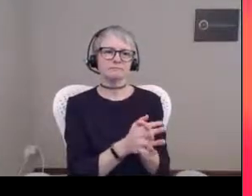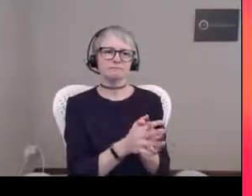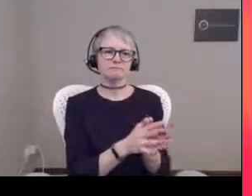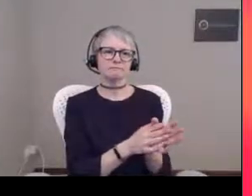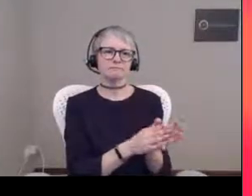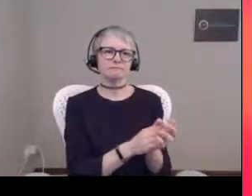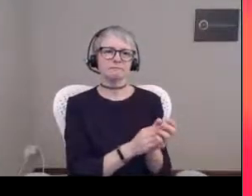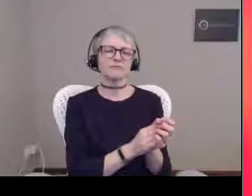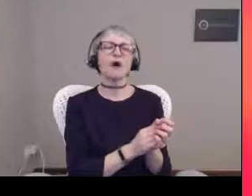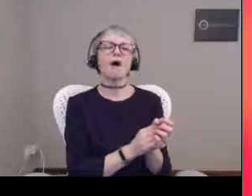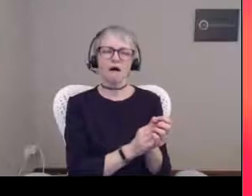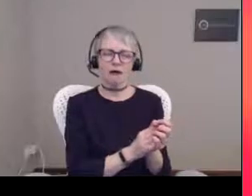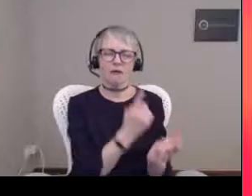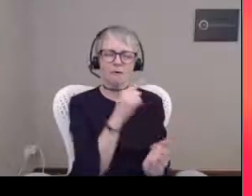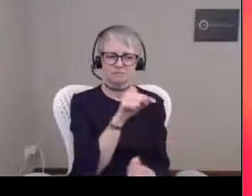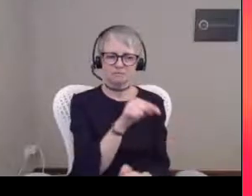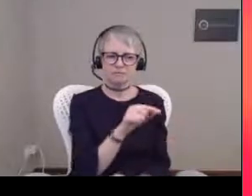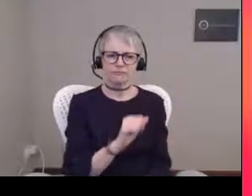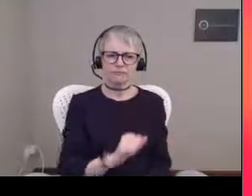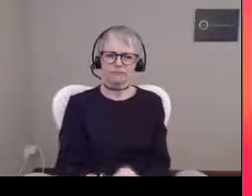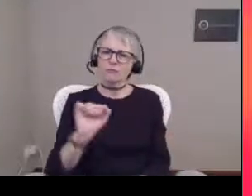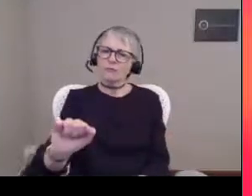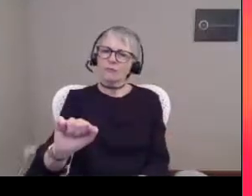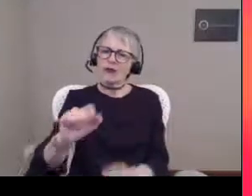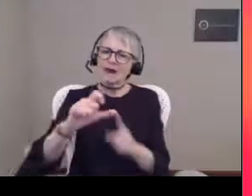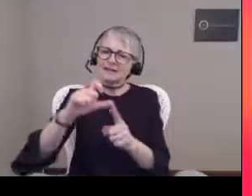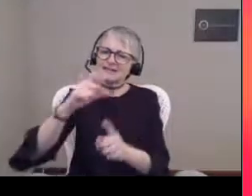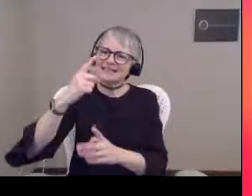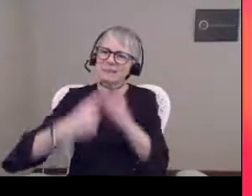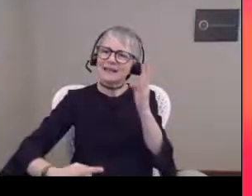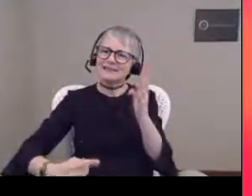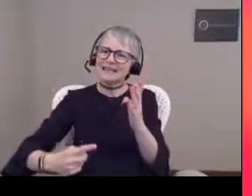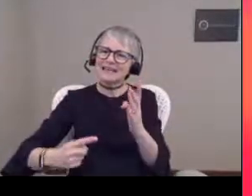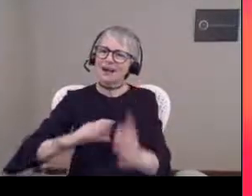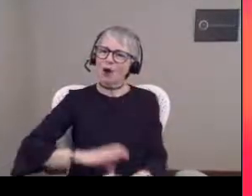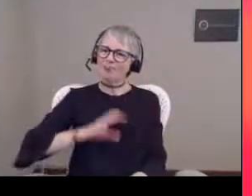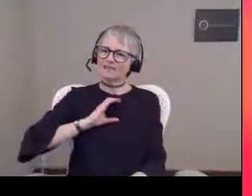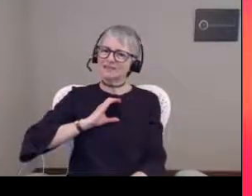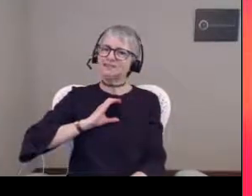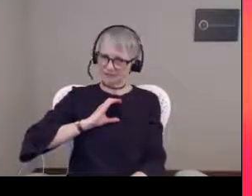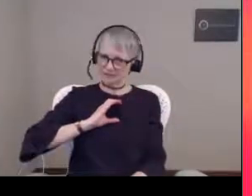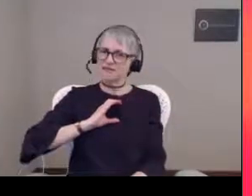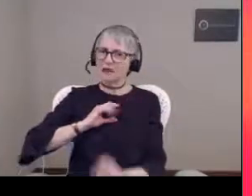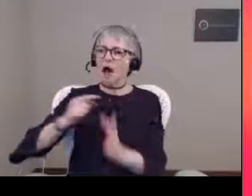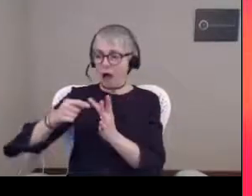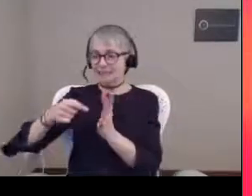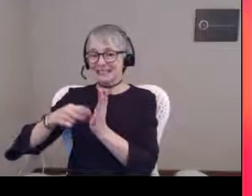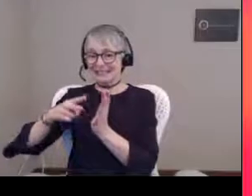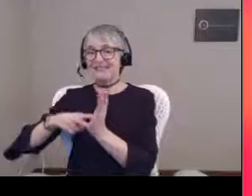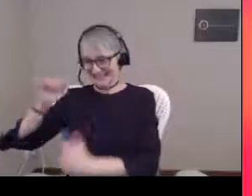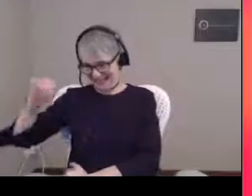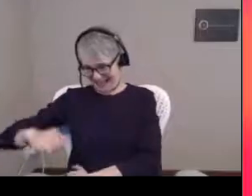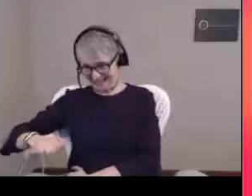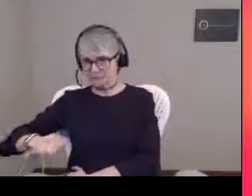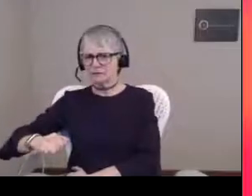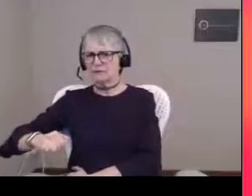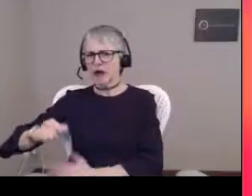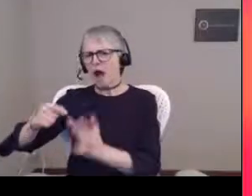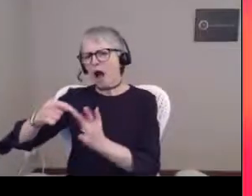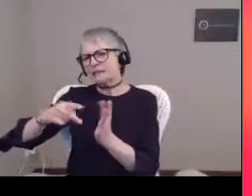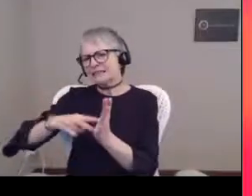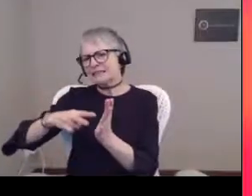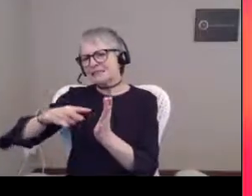here's one. Does your disability confident commitment apply to the production companies you work with? What steps are ITV taking to ensure diversity across the